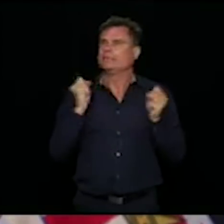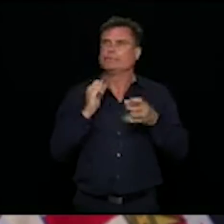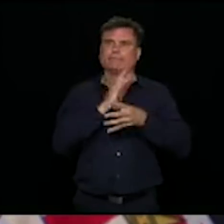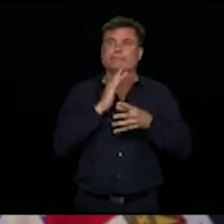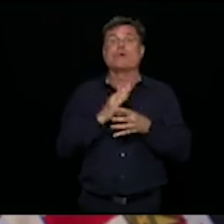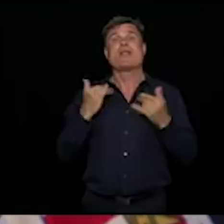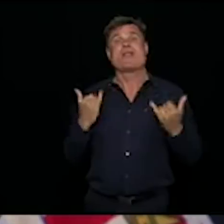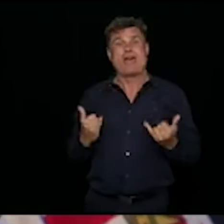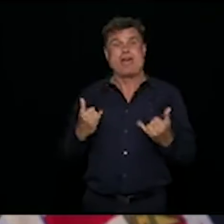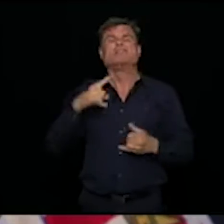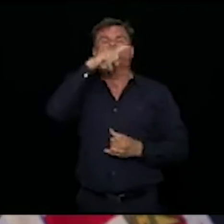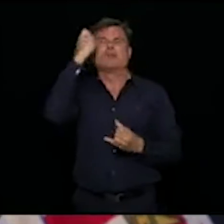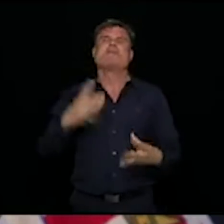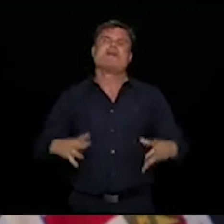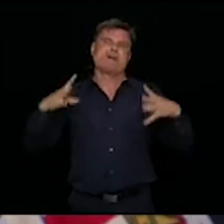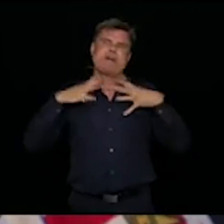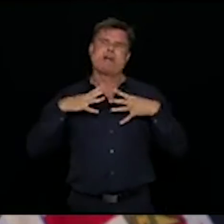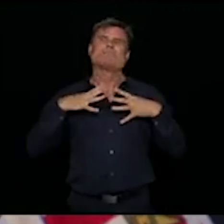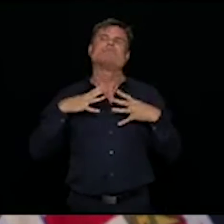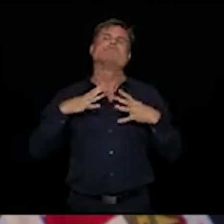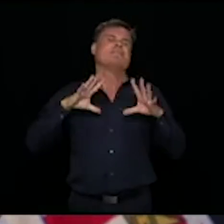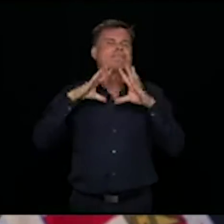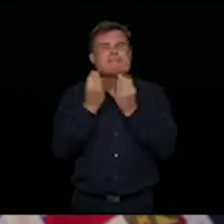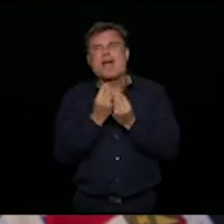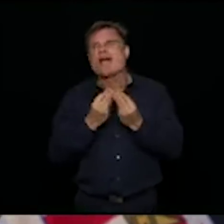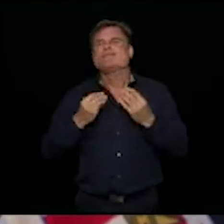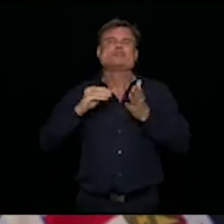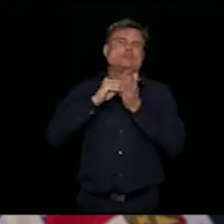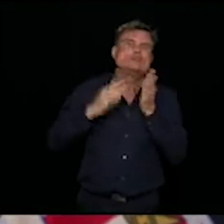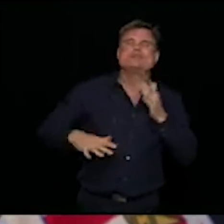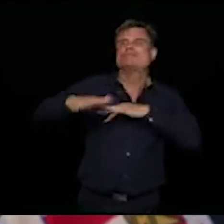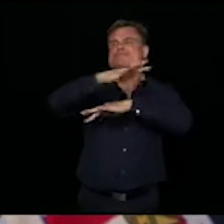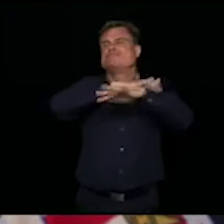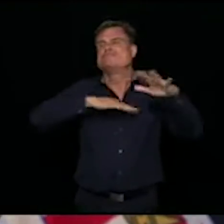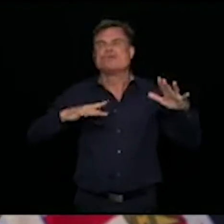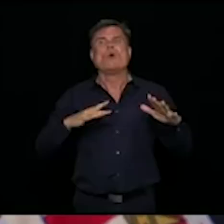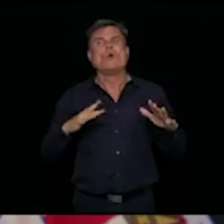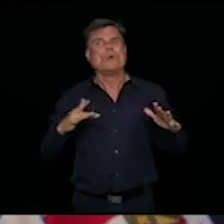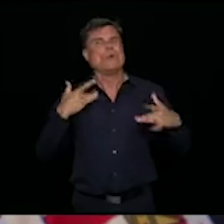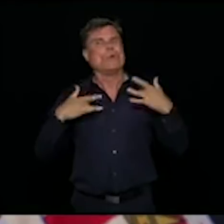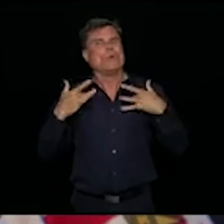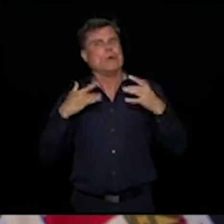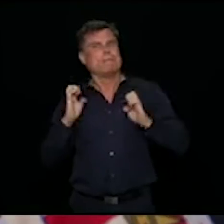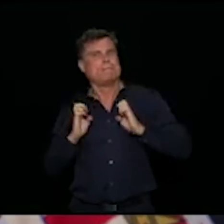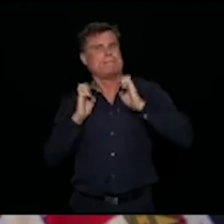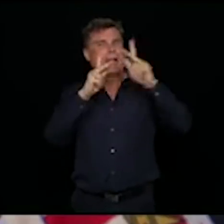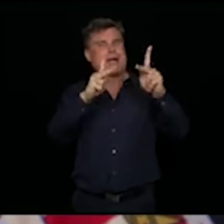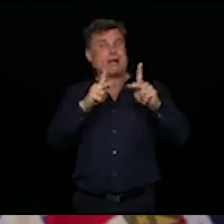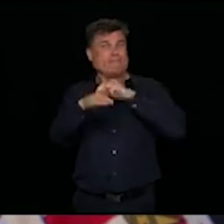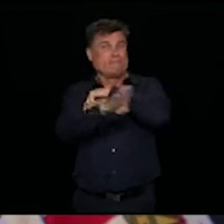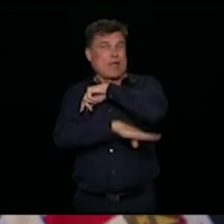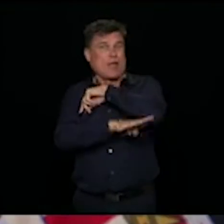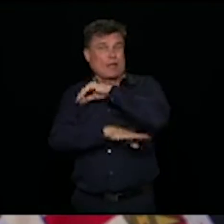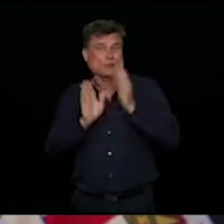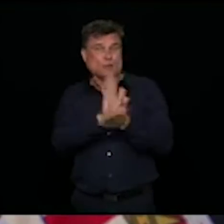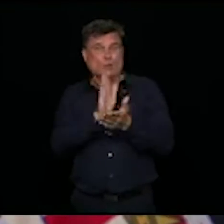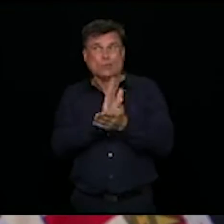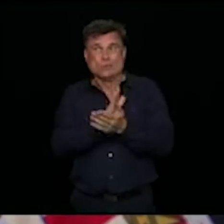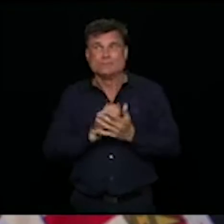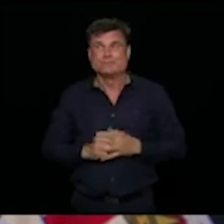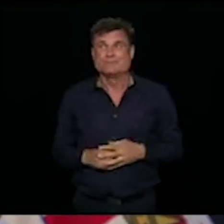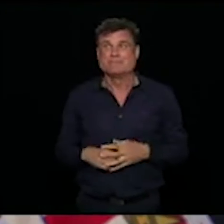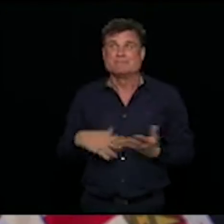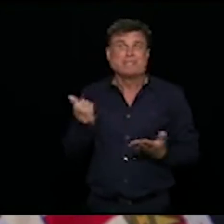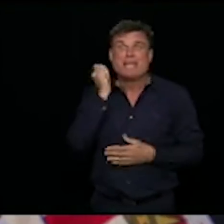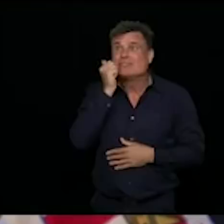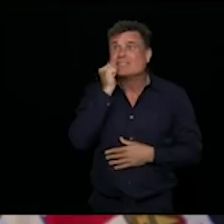we are still in the middle of school summer holidays, I know lots of people, families out there, students and staff, are eager to get back to